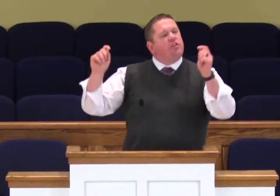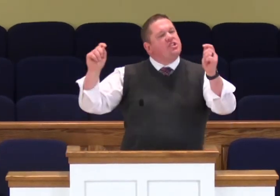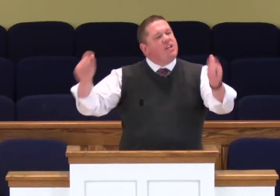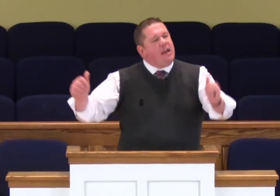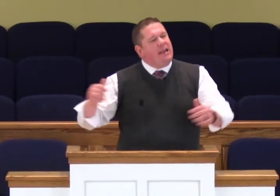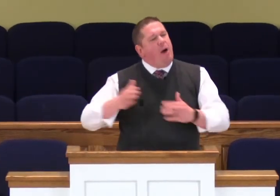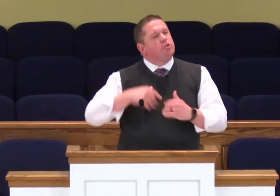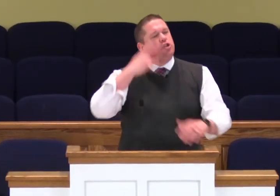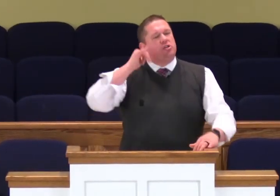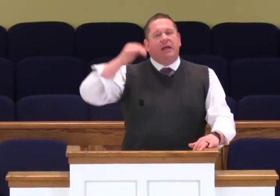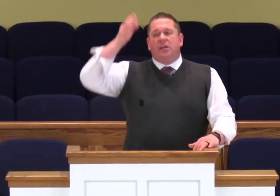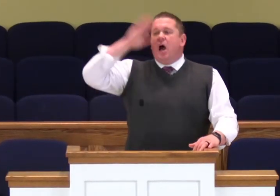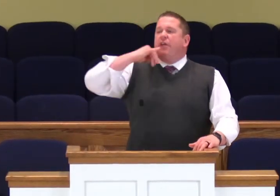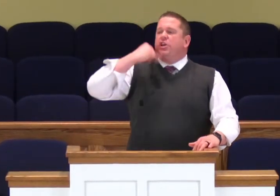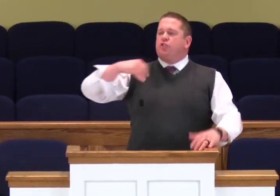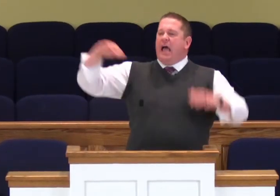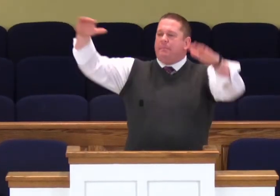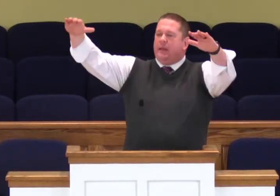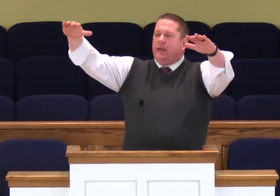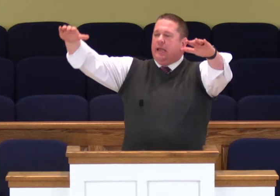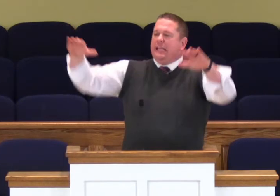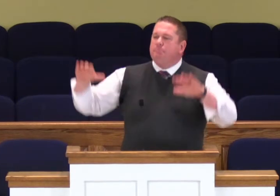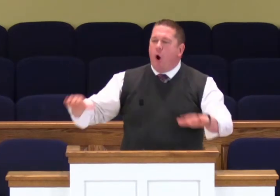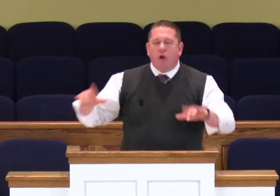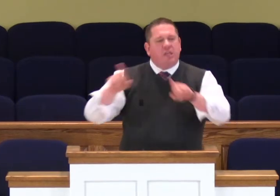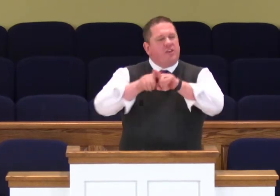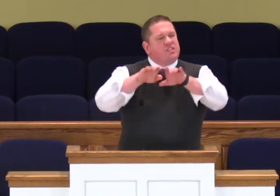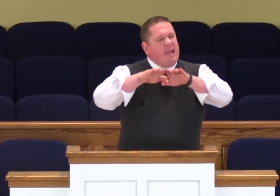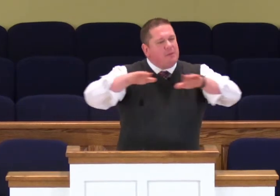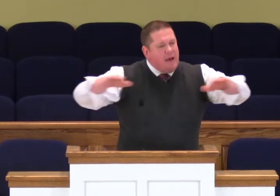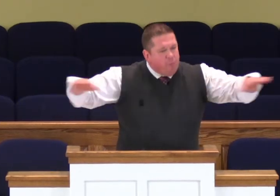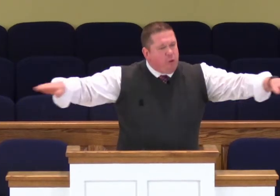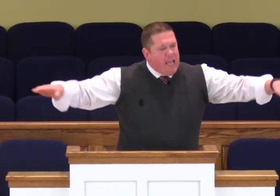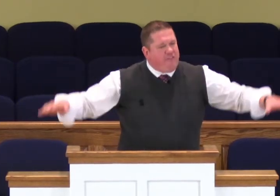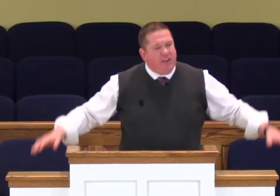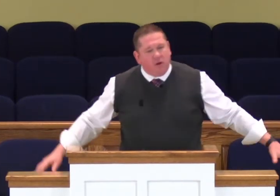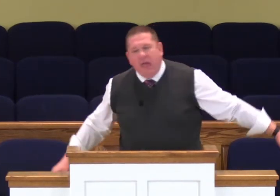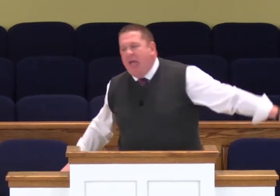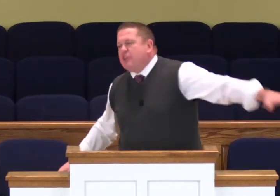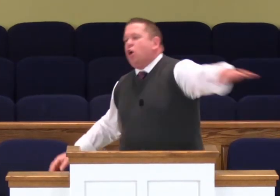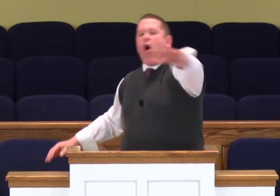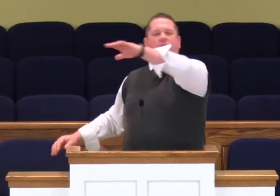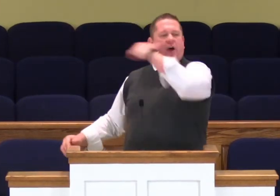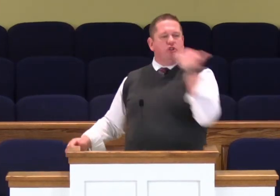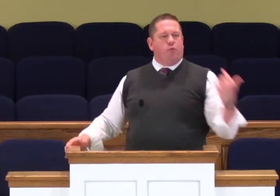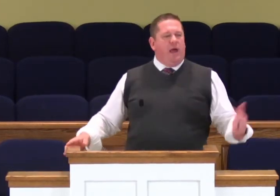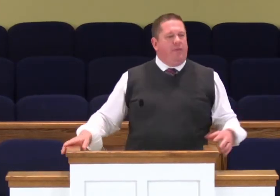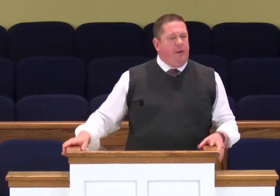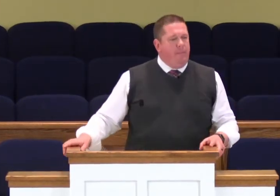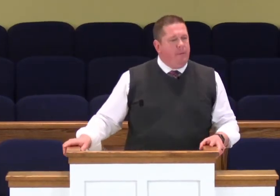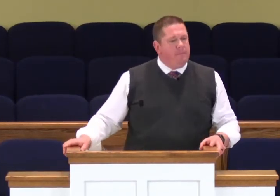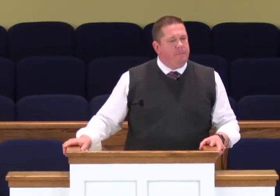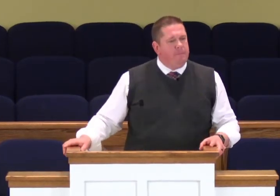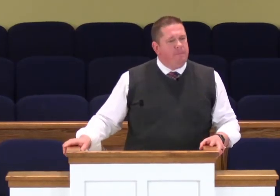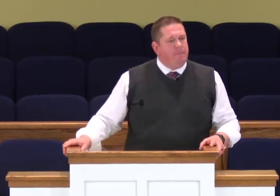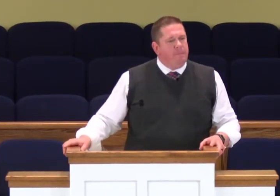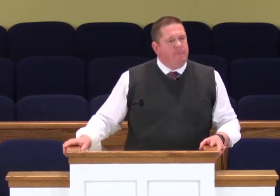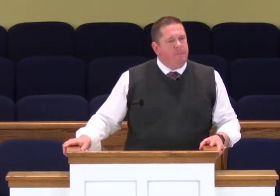all of a sudden, it almost looked like the God of Israel had been demoted to the same level playing field as all the others around them.